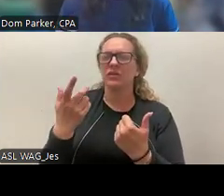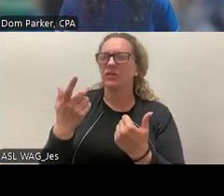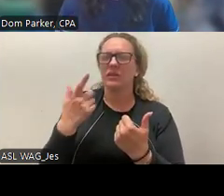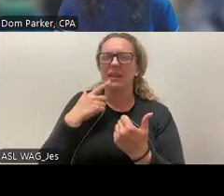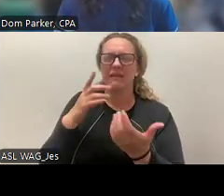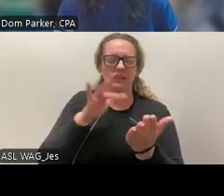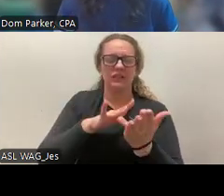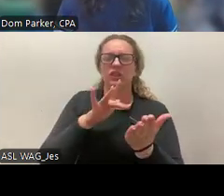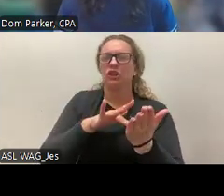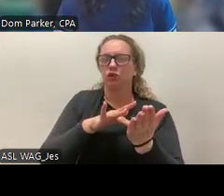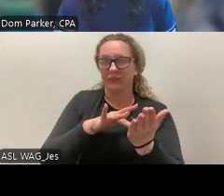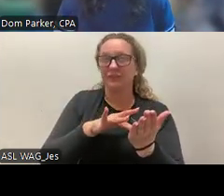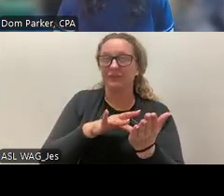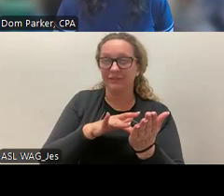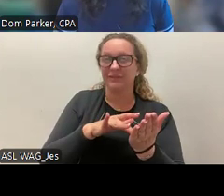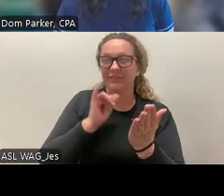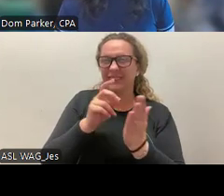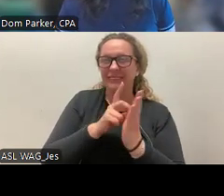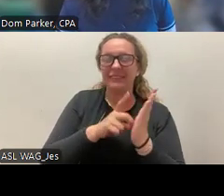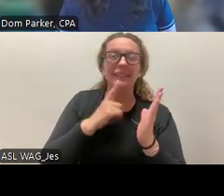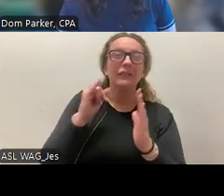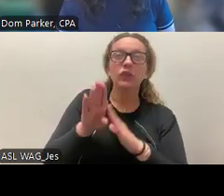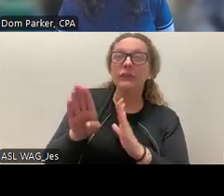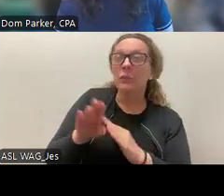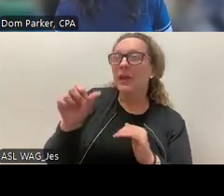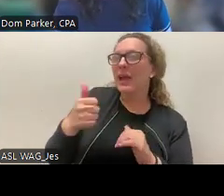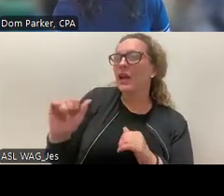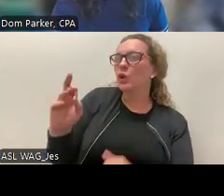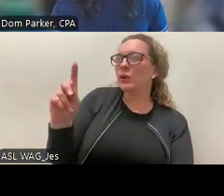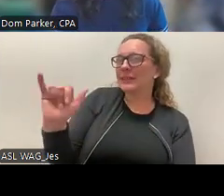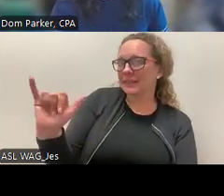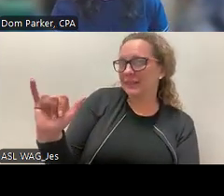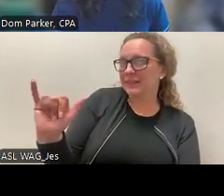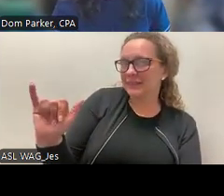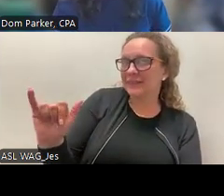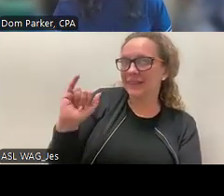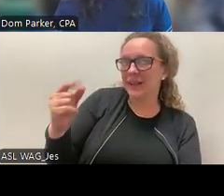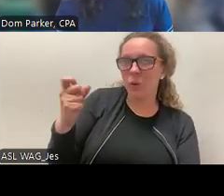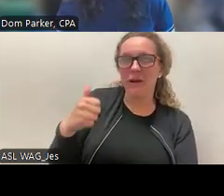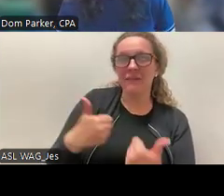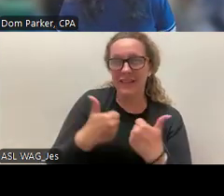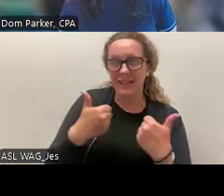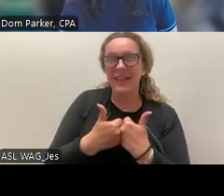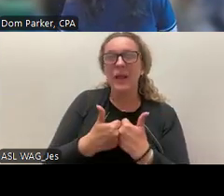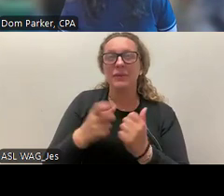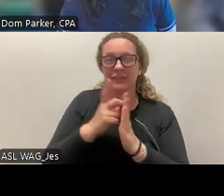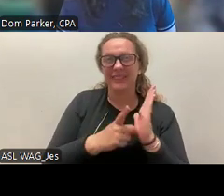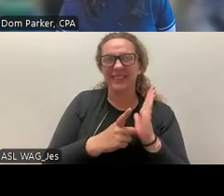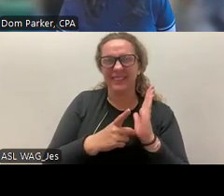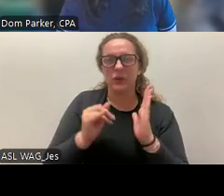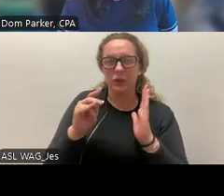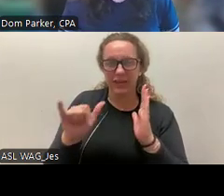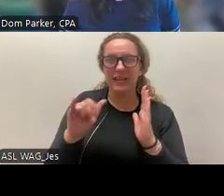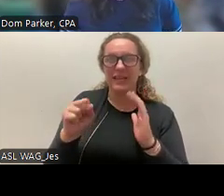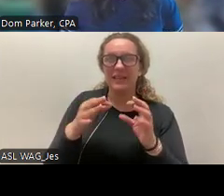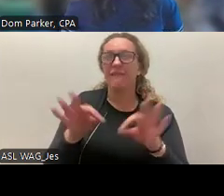screen. Now, if you're developing in Unity, which is one of the game engines out there, Unity is